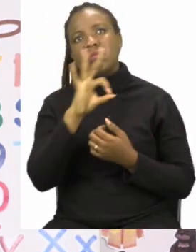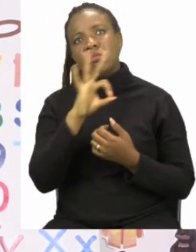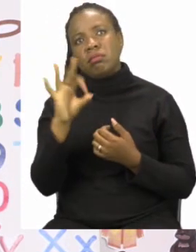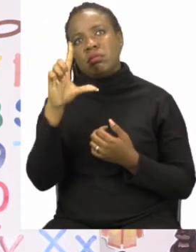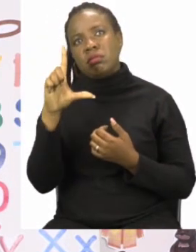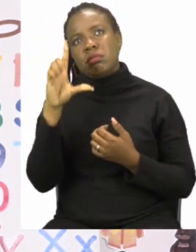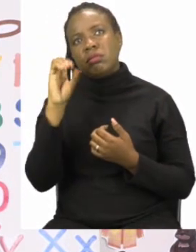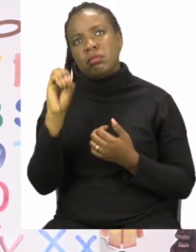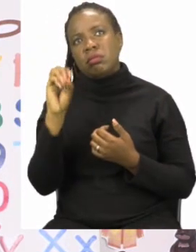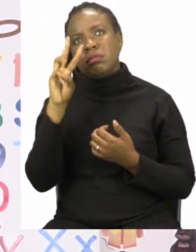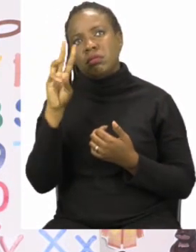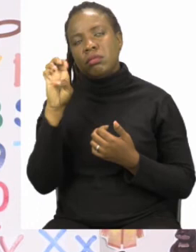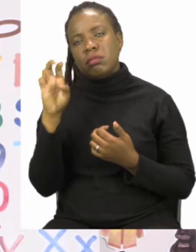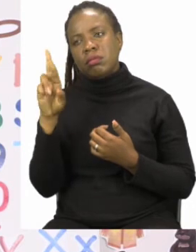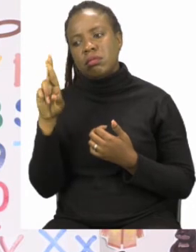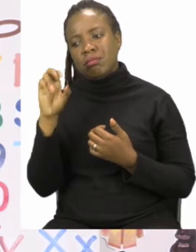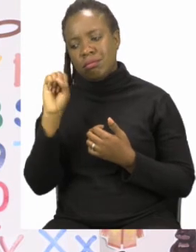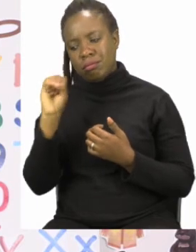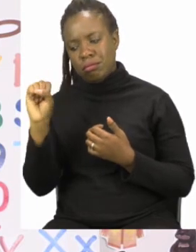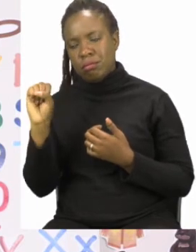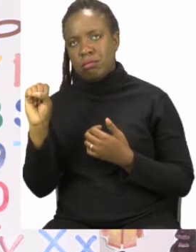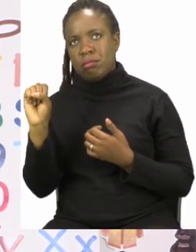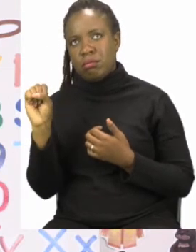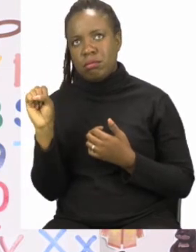flowers. So go ahead and write down the word